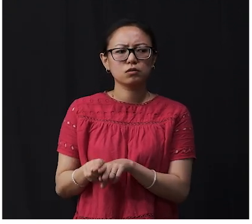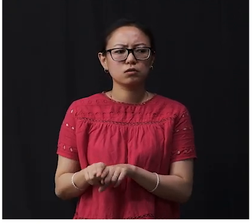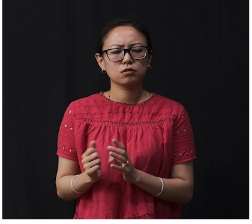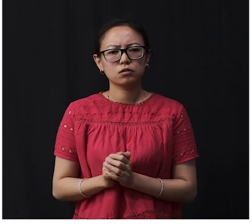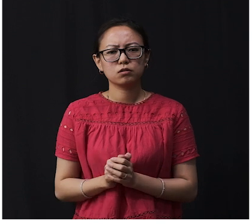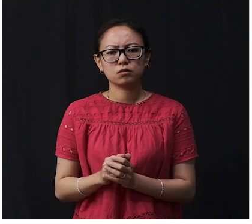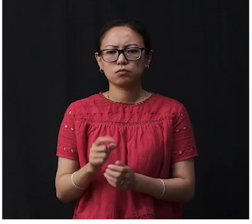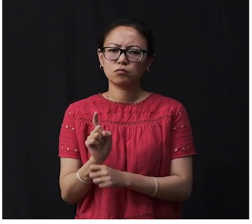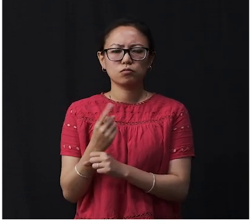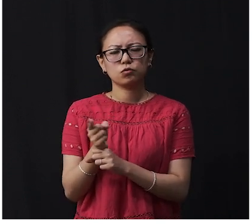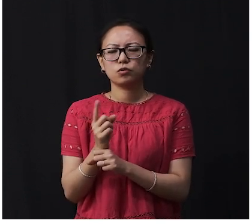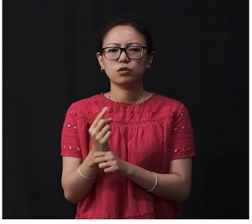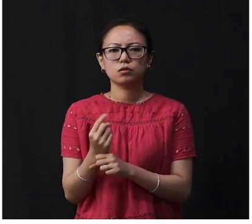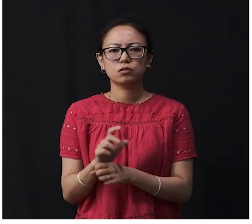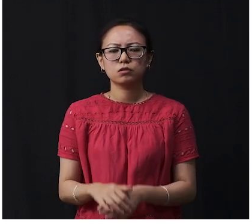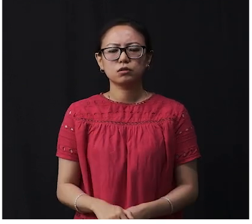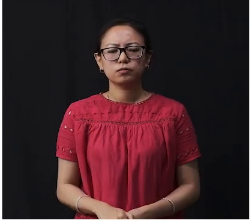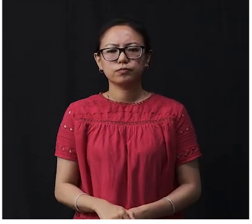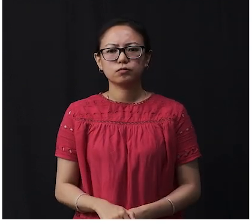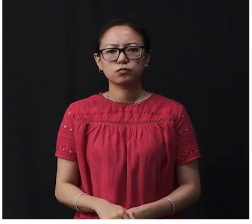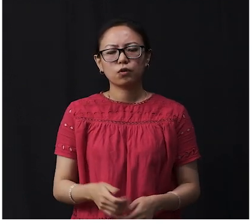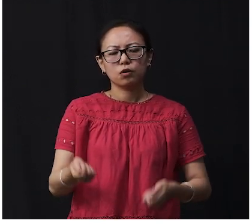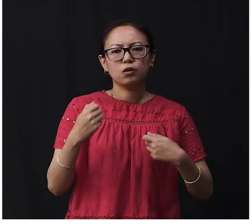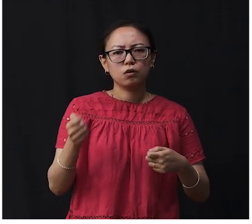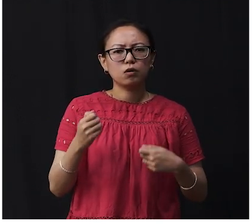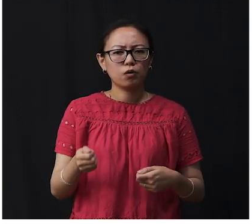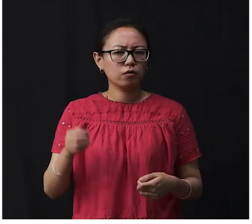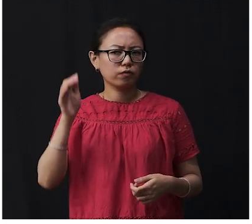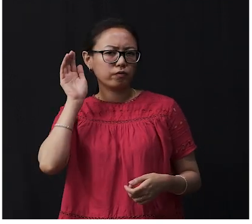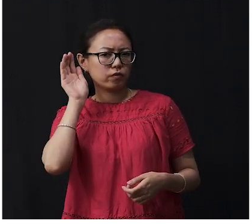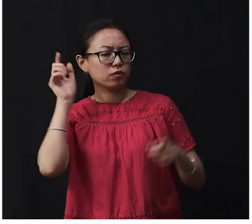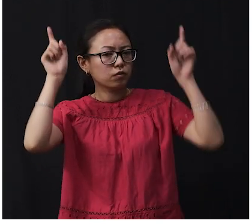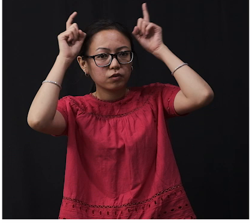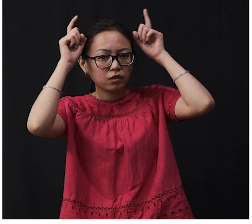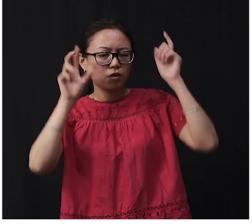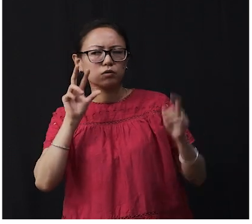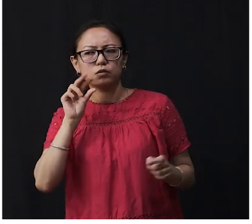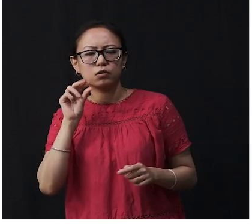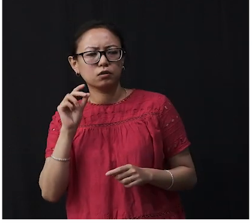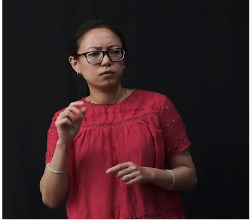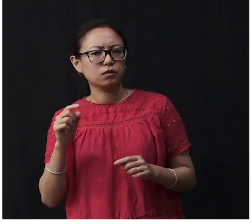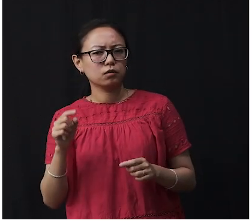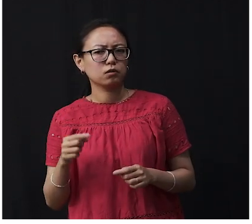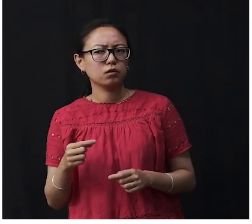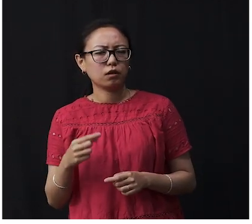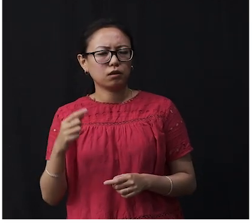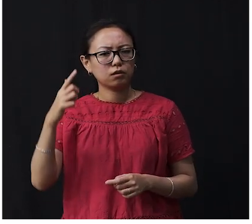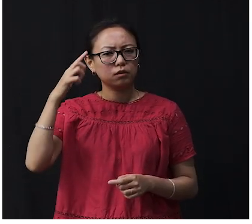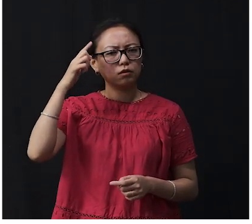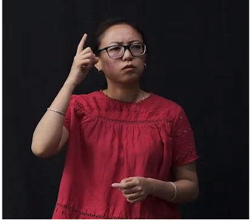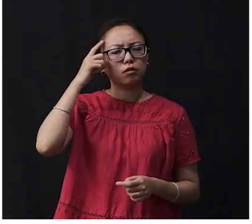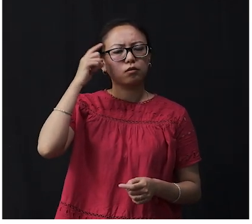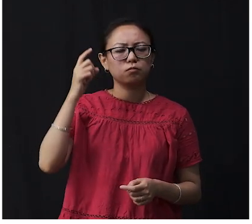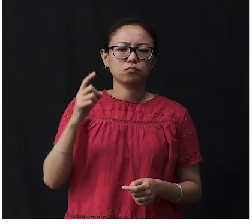said that after hearing the cow saying that it will use its tail in order to chase away the flies, the horse